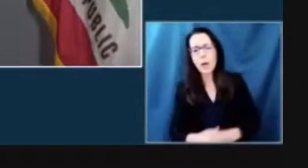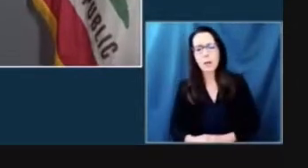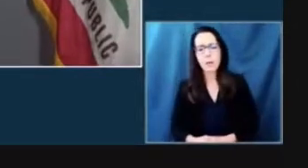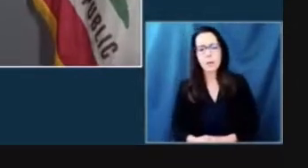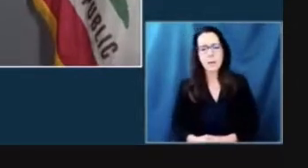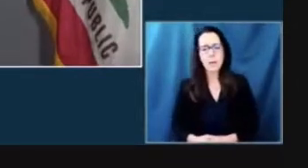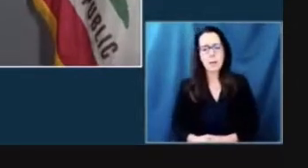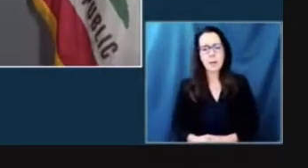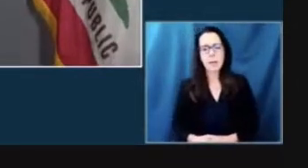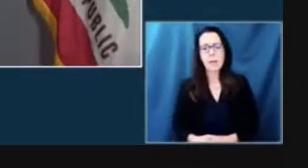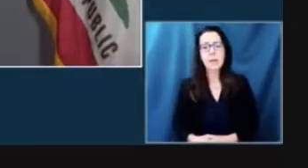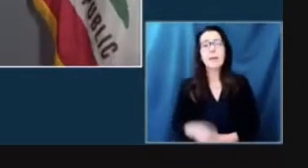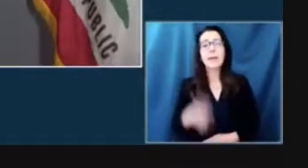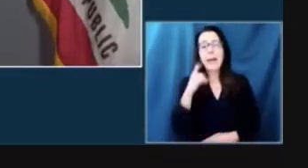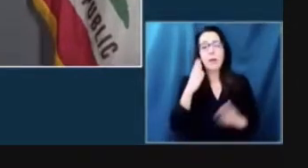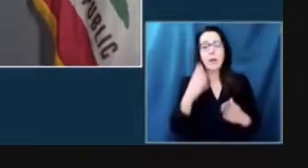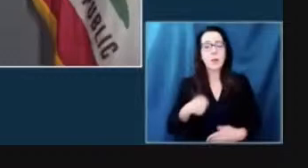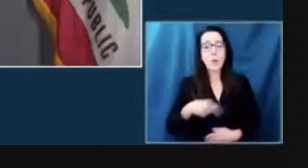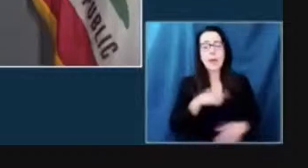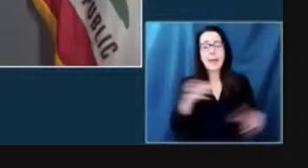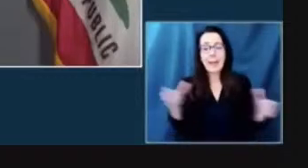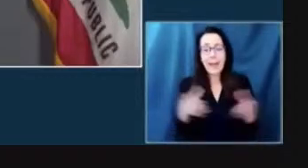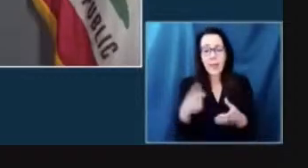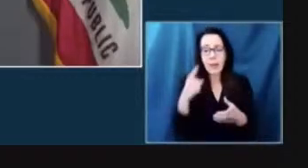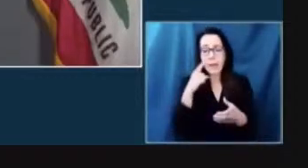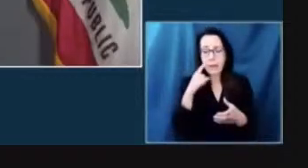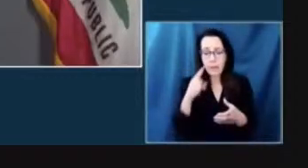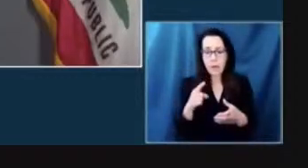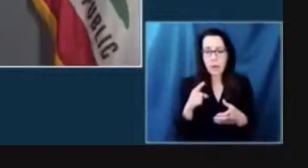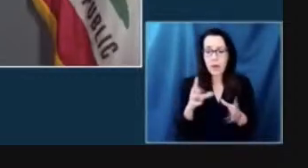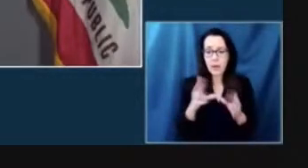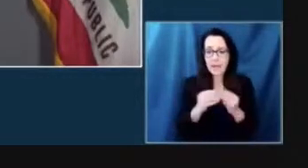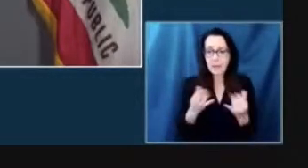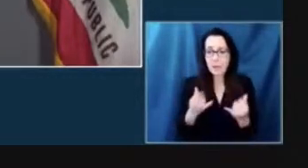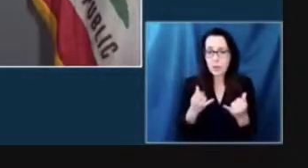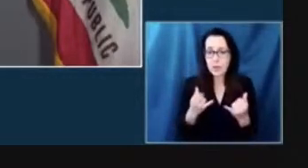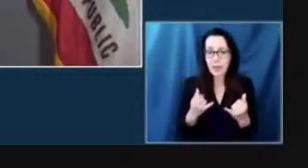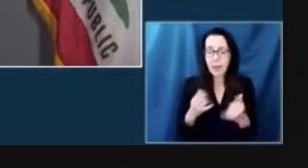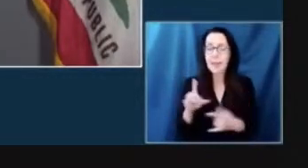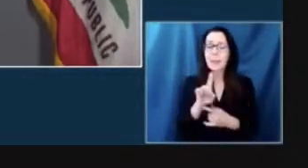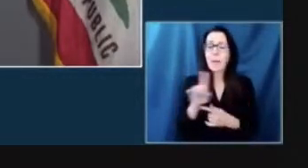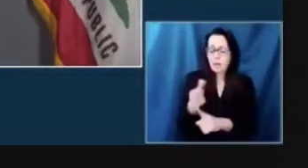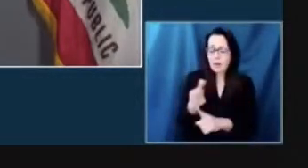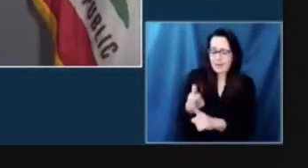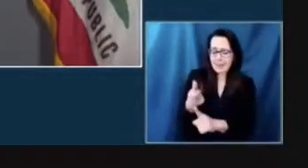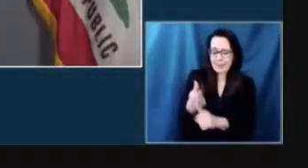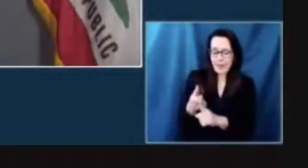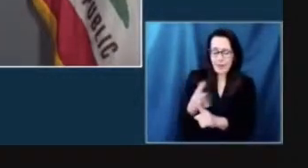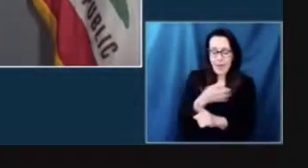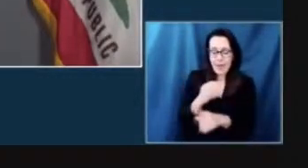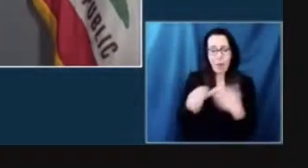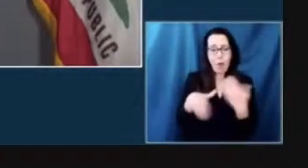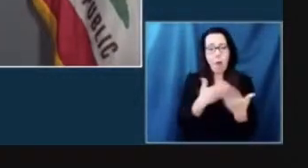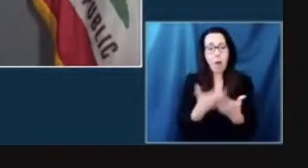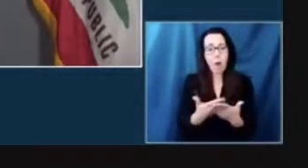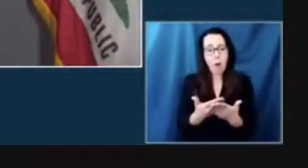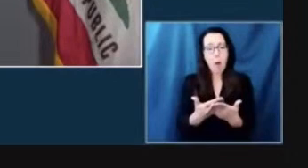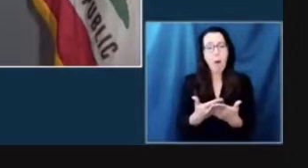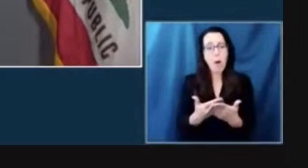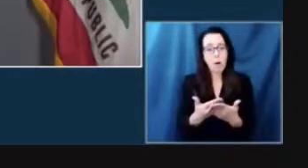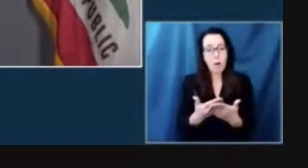Californians, as we gather for our convention today, democracy itself and all the progress it has helped to